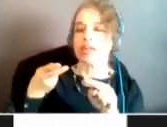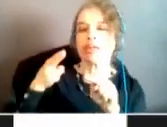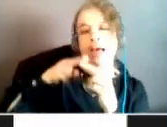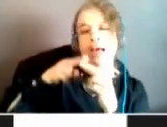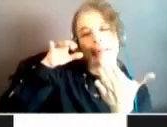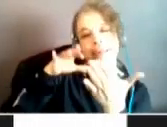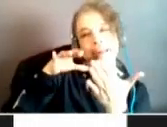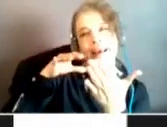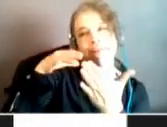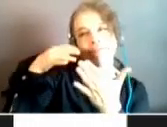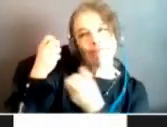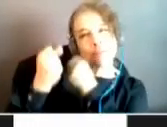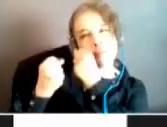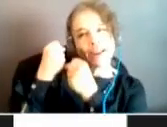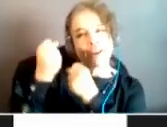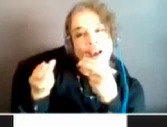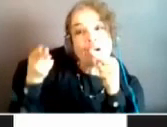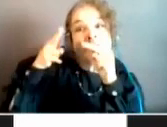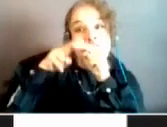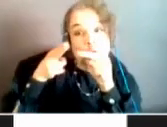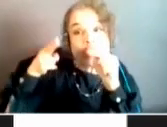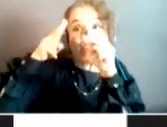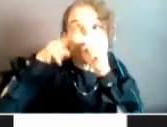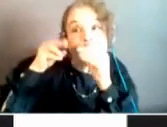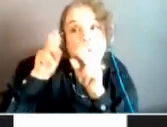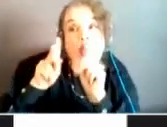study of ageism has increased,